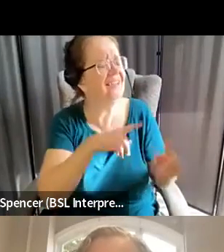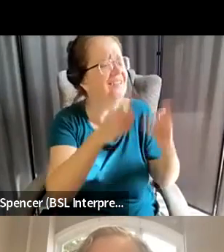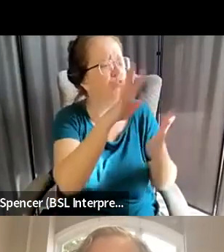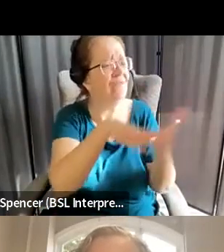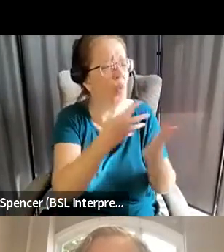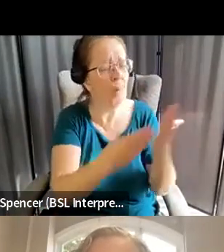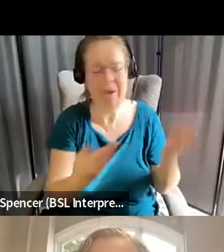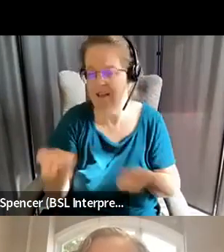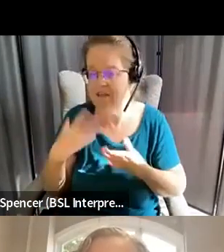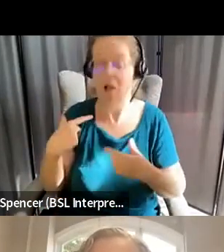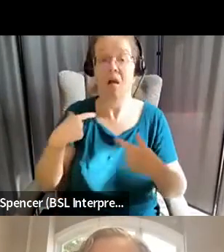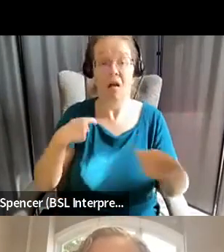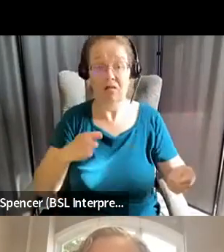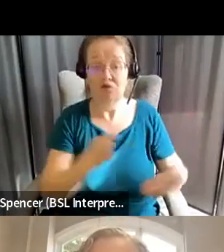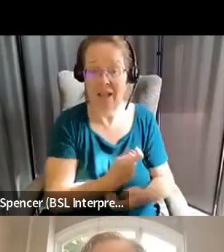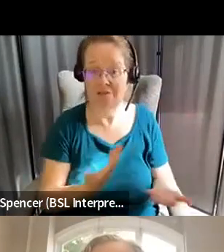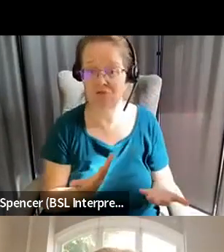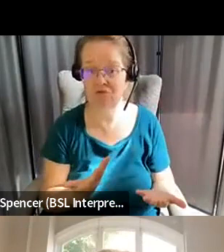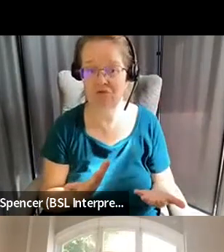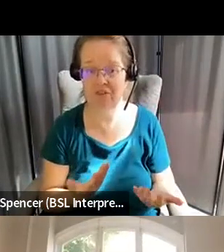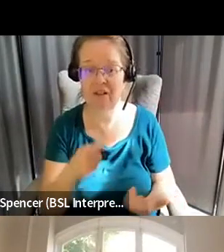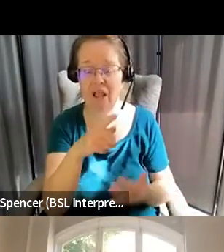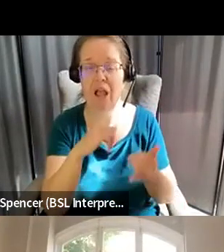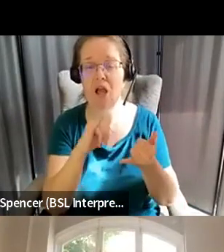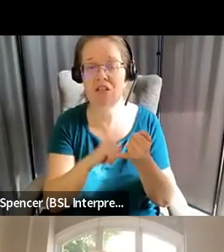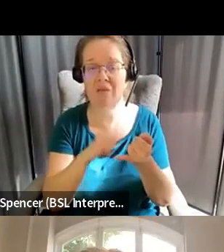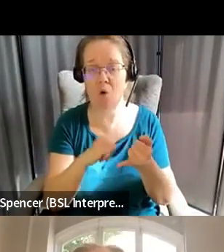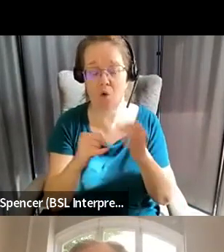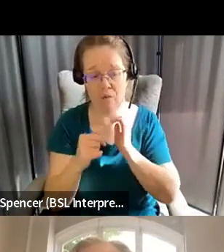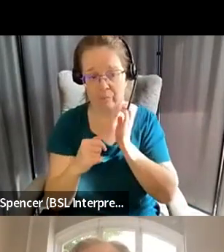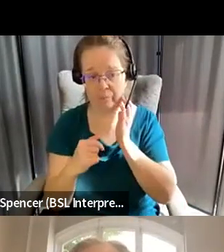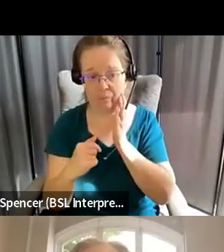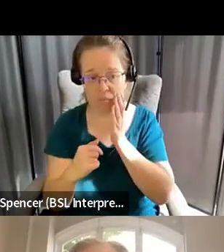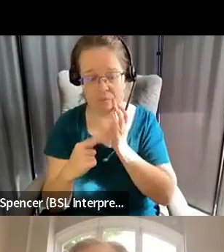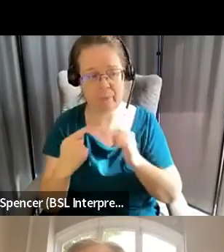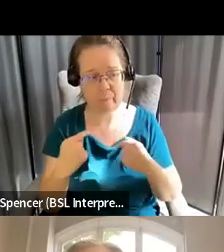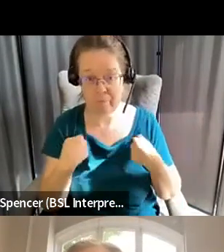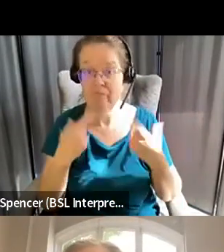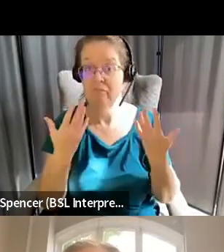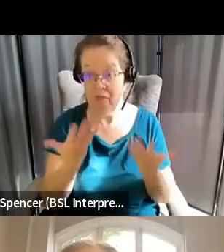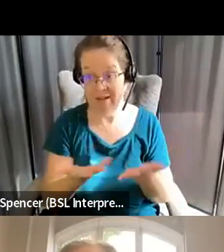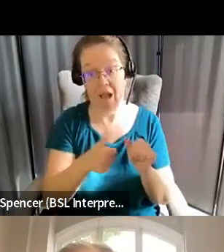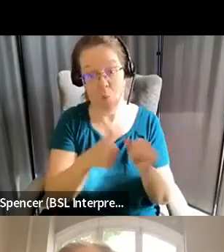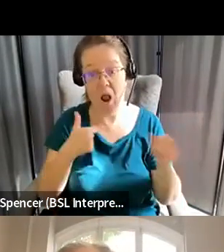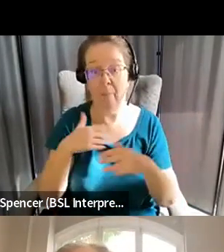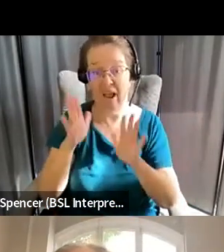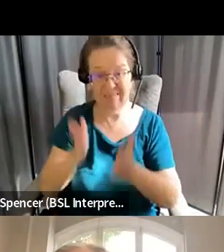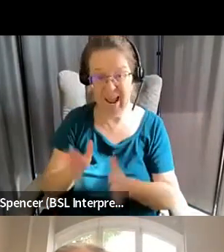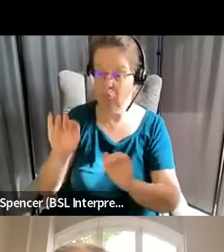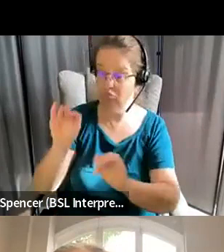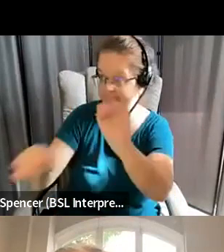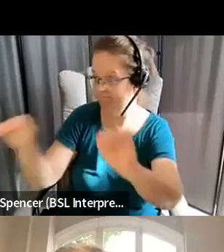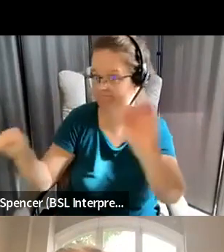I'm seeing this more and more when I'm looking for inspiration. I'm seeing companies actively asking for feedback from users, and it's